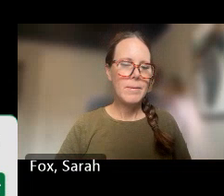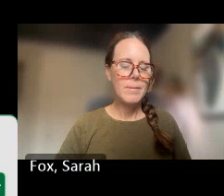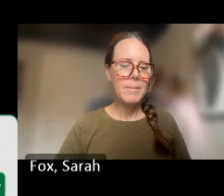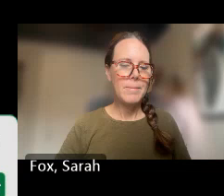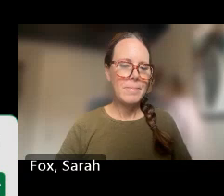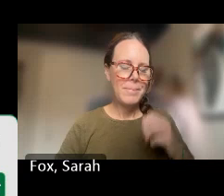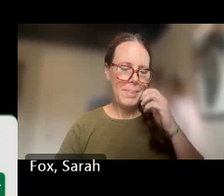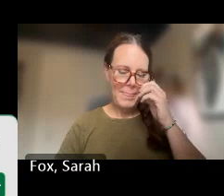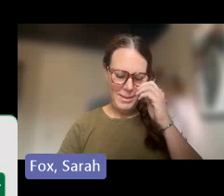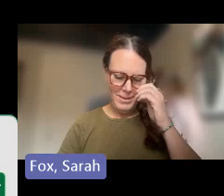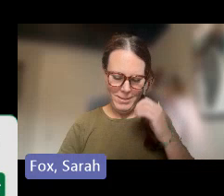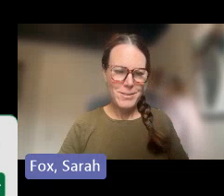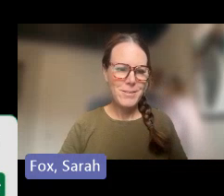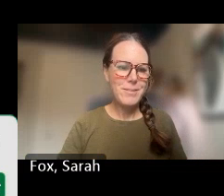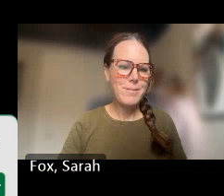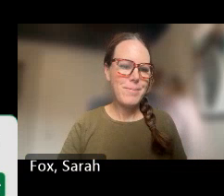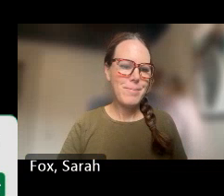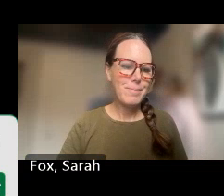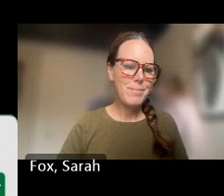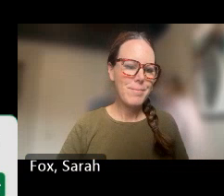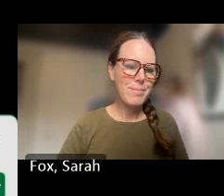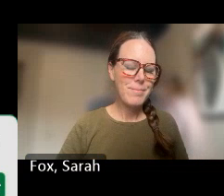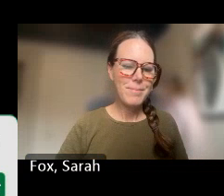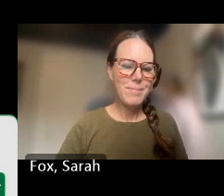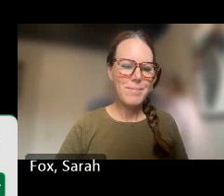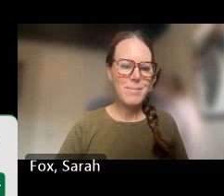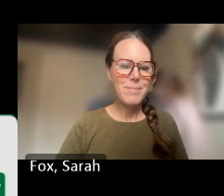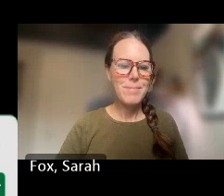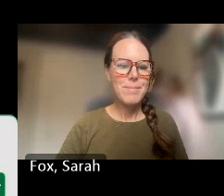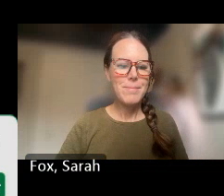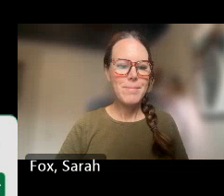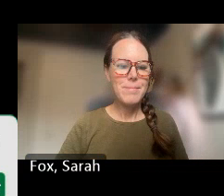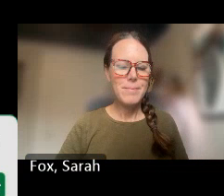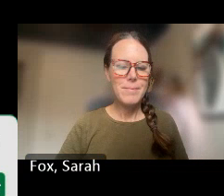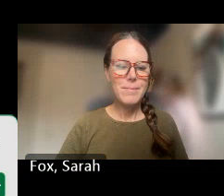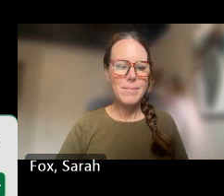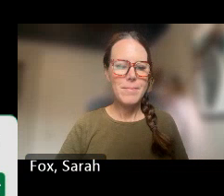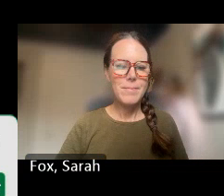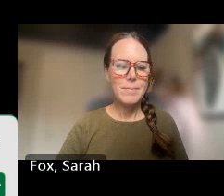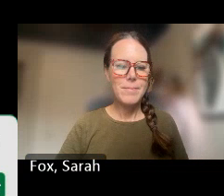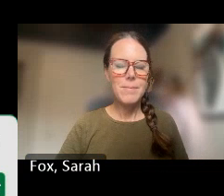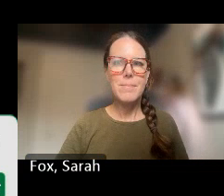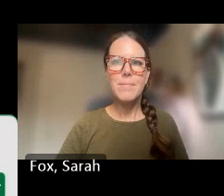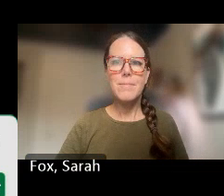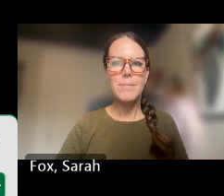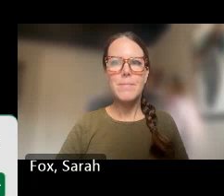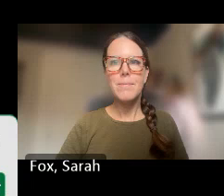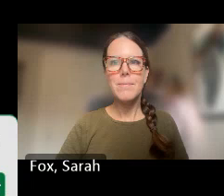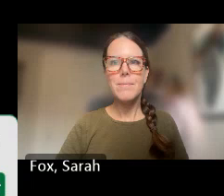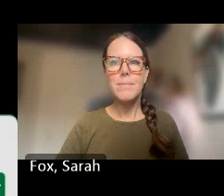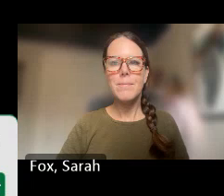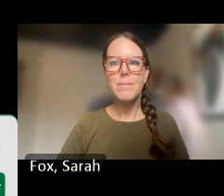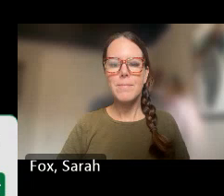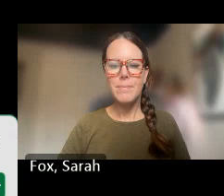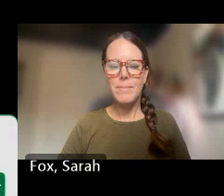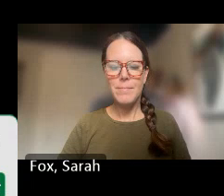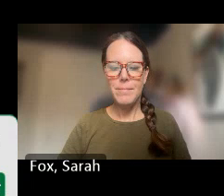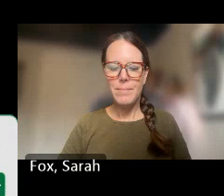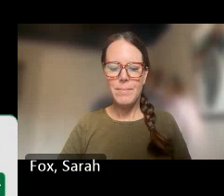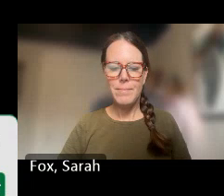Oh, sorry, yeah. Yeah, okay, sorry. I didn't know there was gonna be questions there. So, thank you. I echo Steve's comments in regards